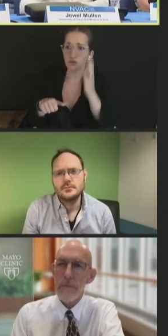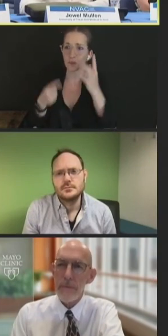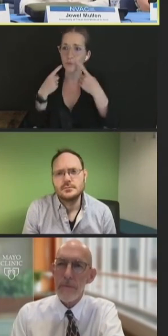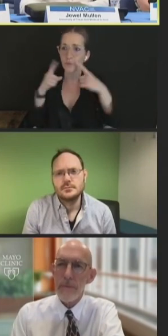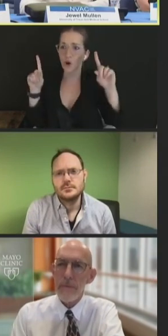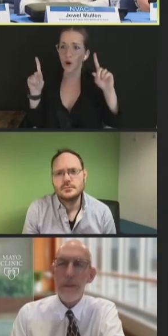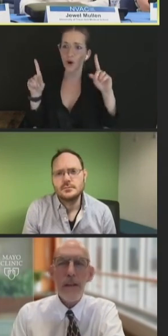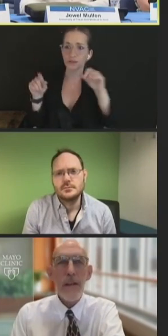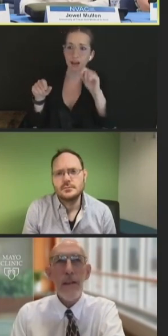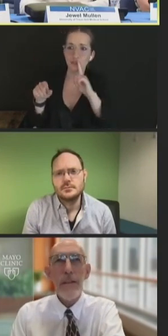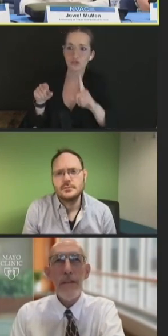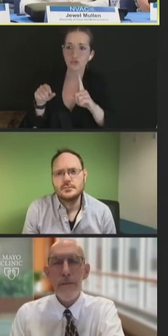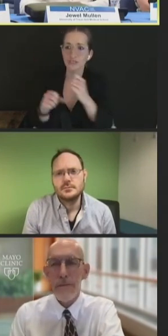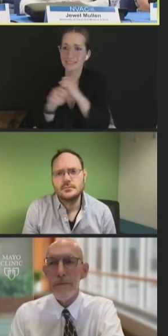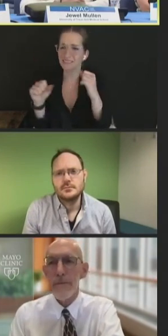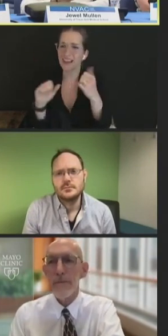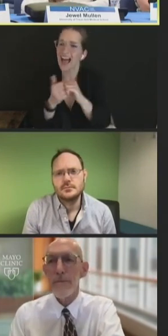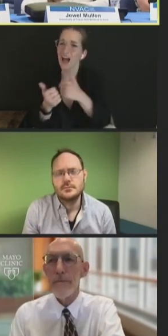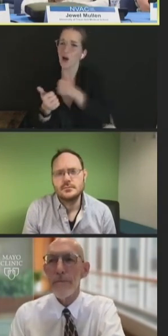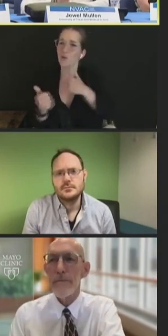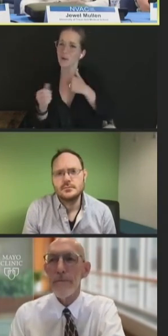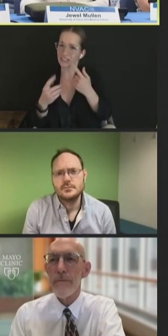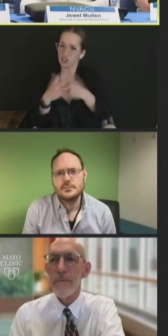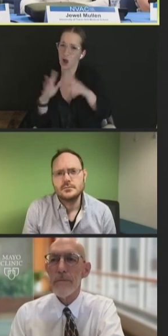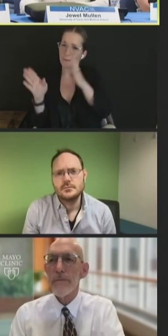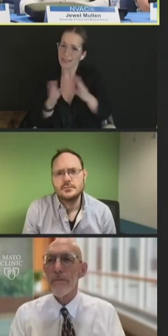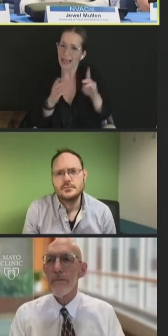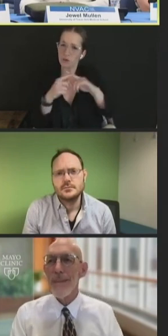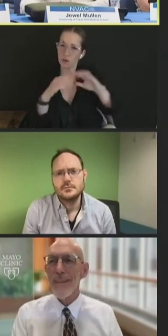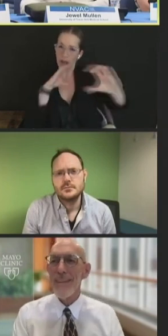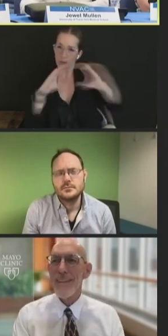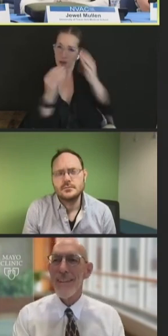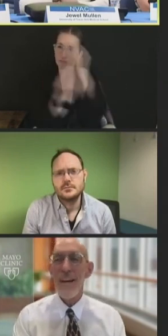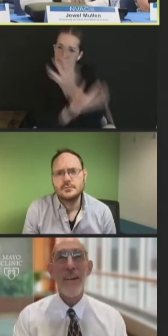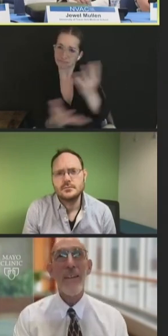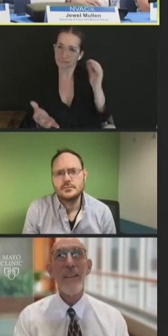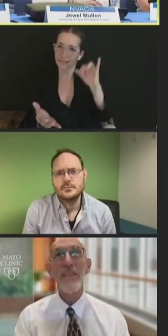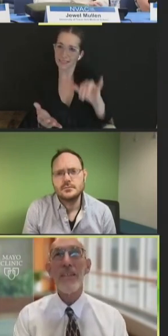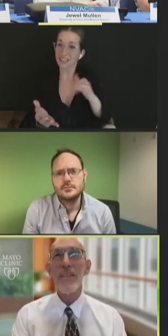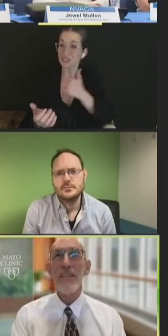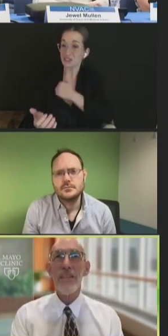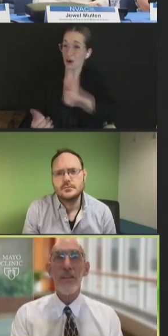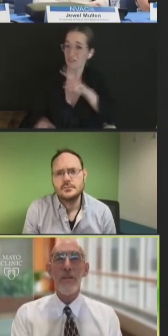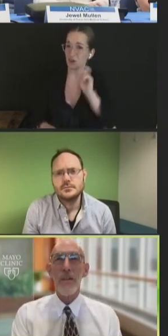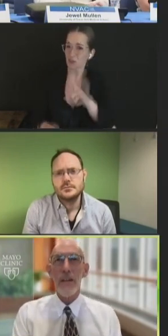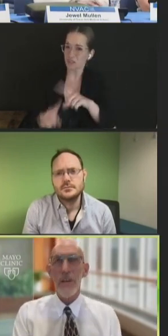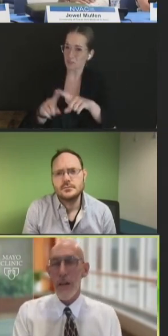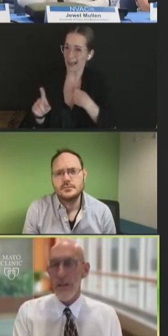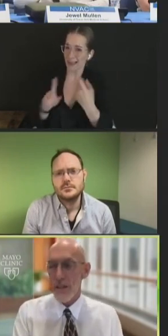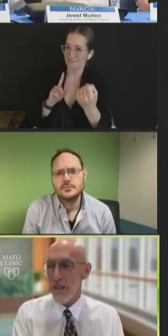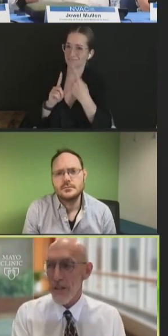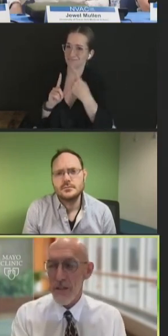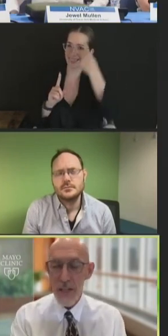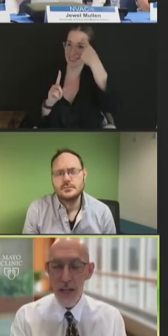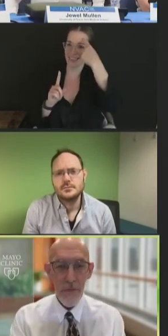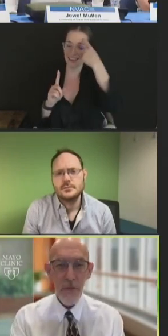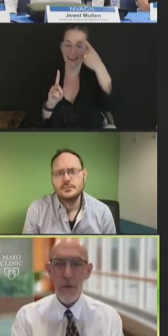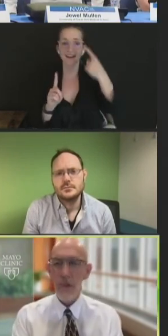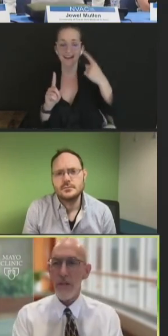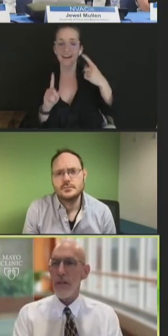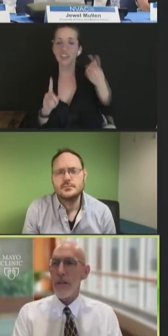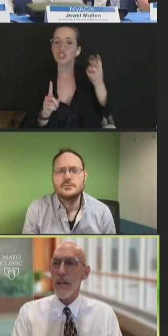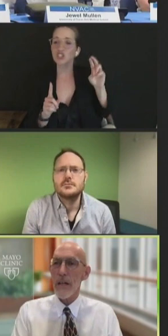for them? But sorry for the question, but it's what you got me thinking. That's a great question, an